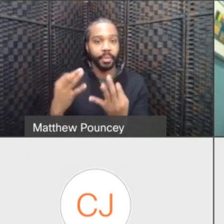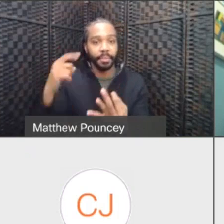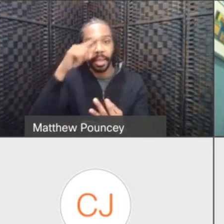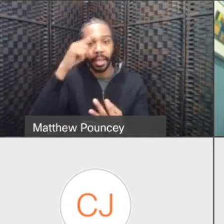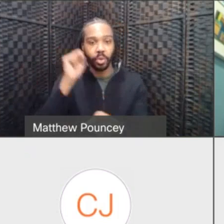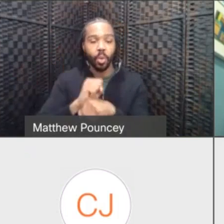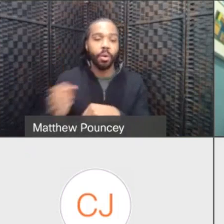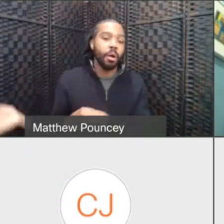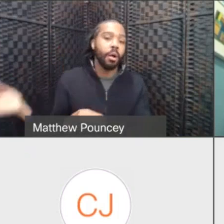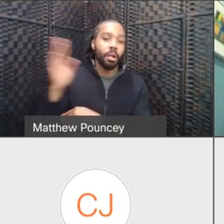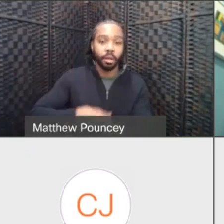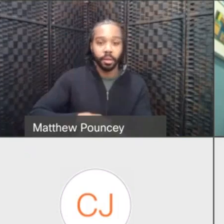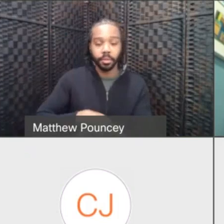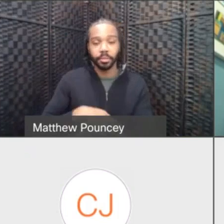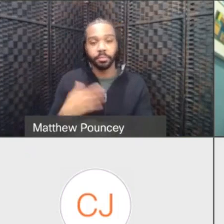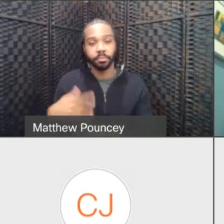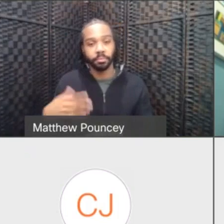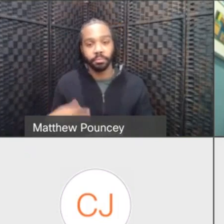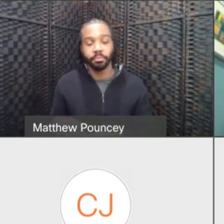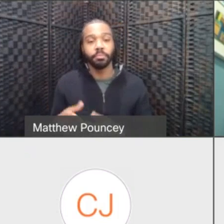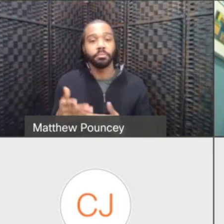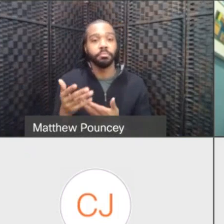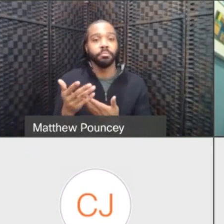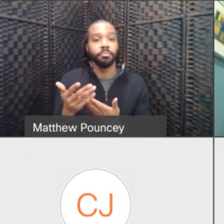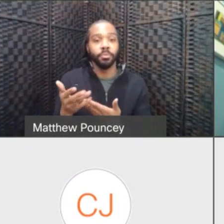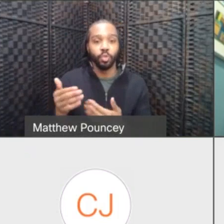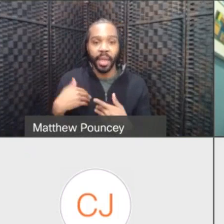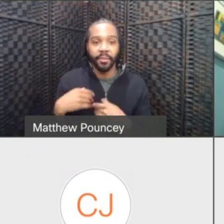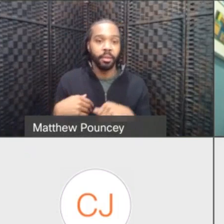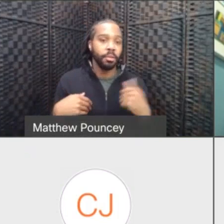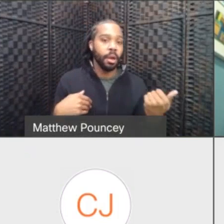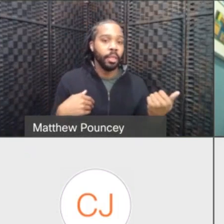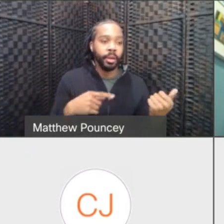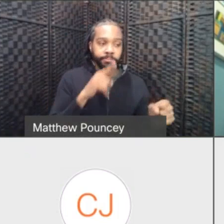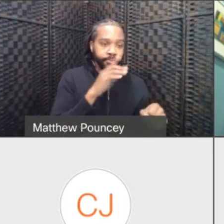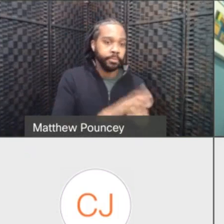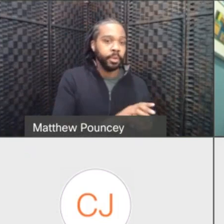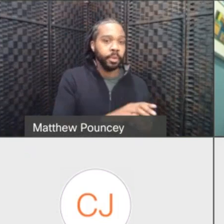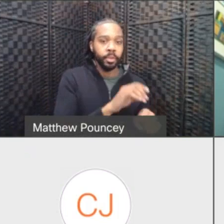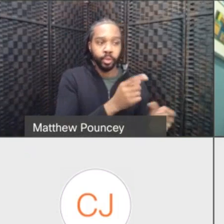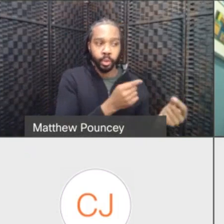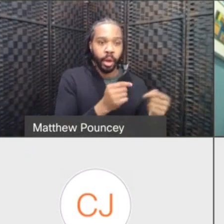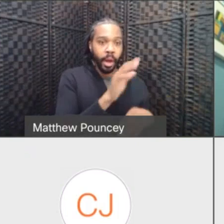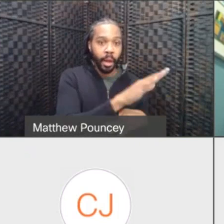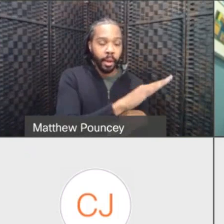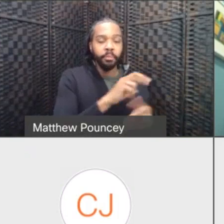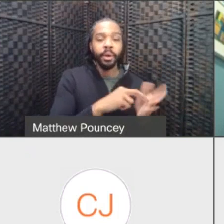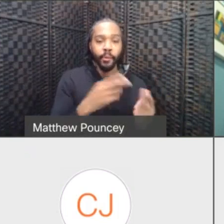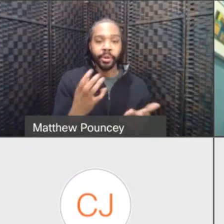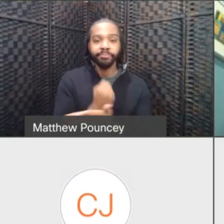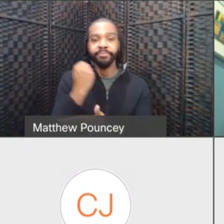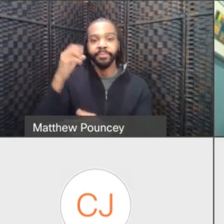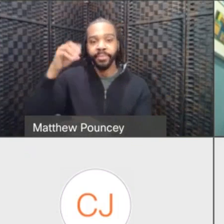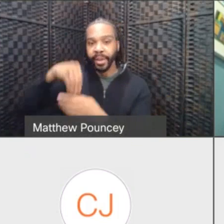all day, um, and you have another commitment in the afternoon, then we would use in-home supports. If you're